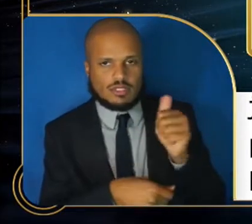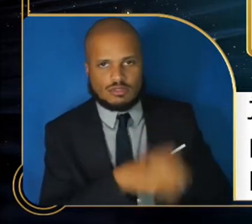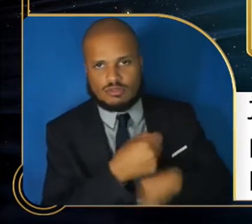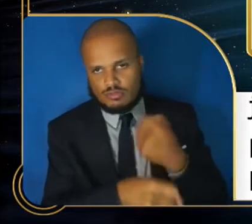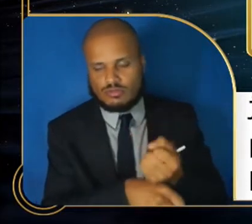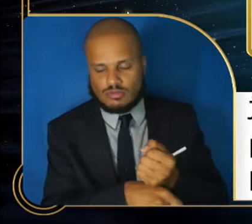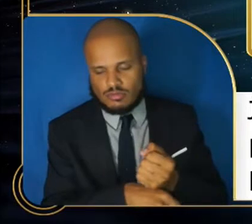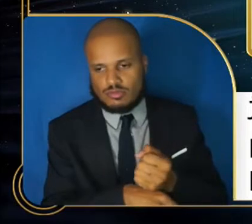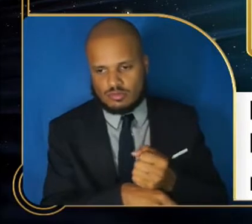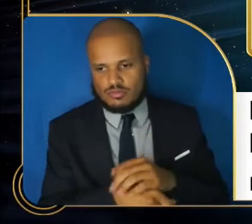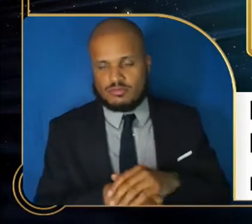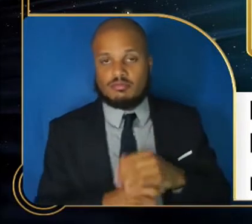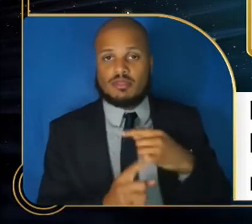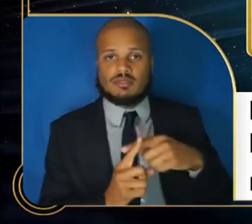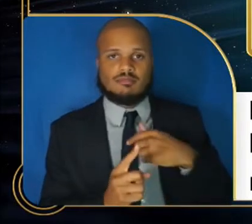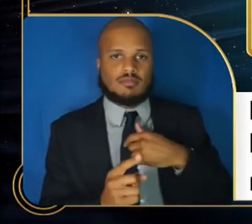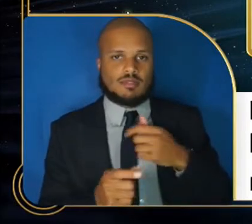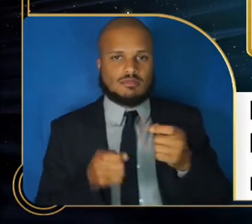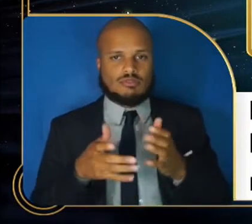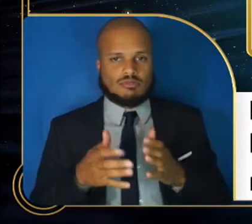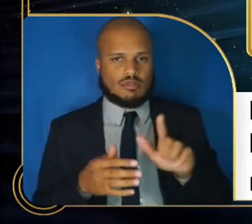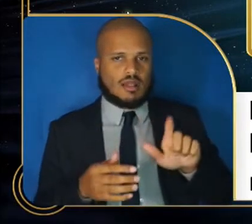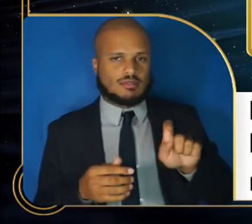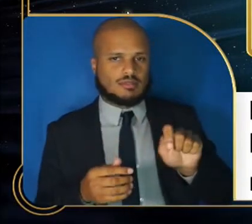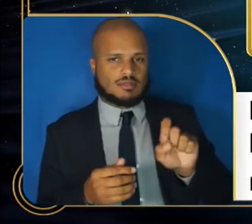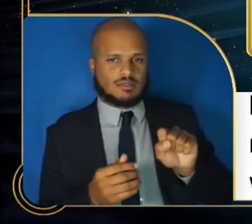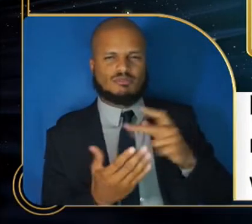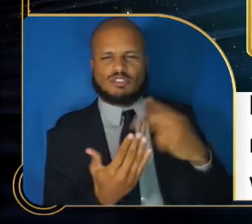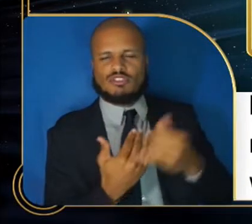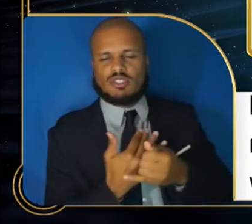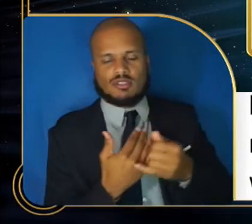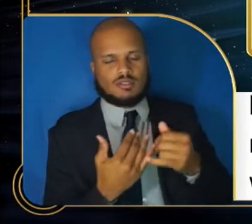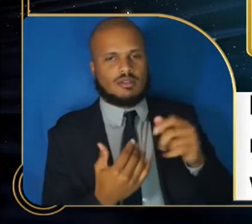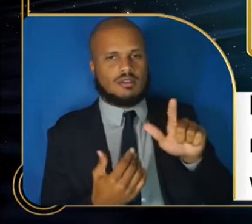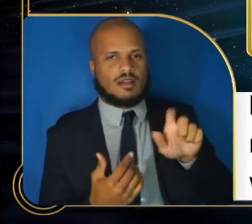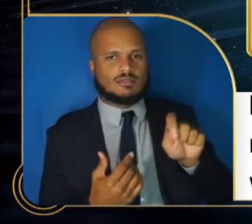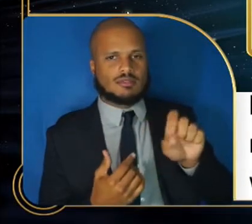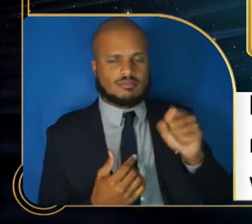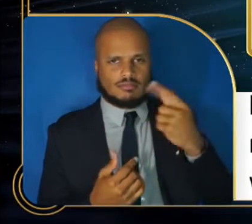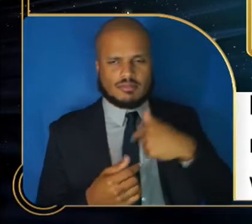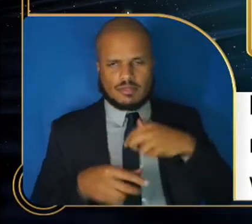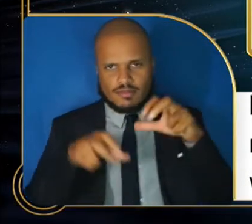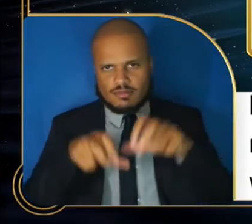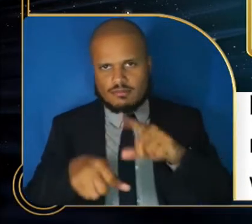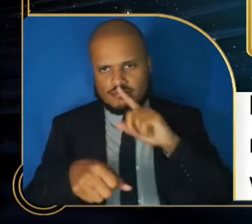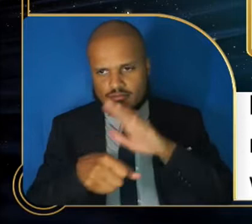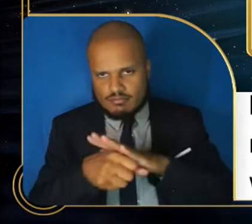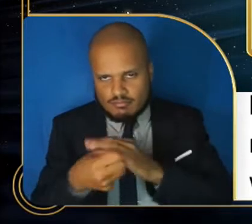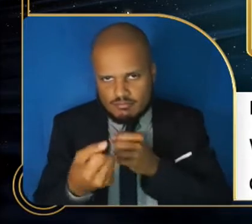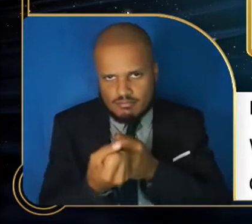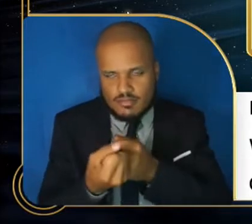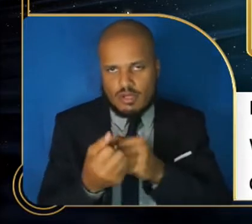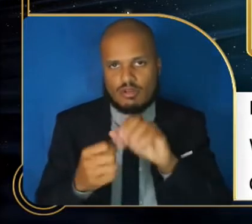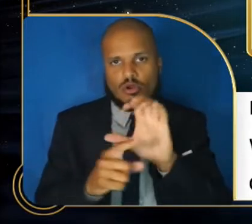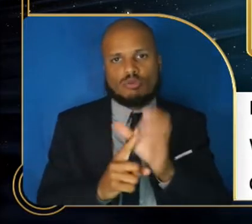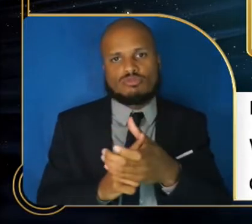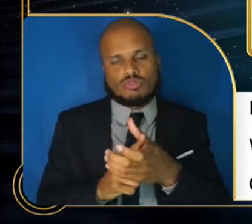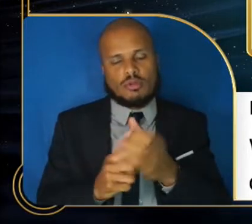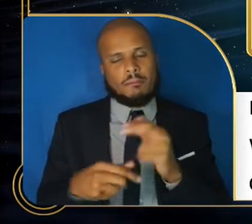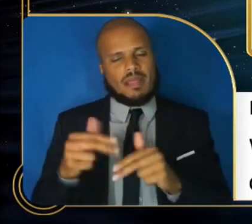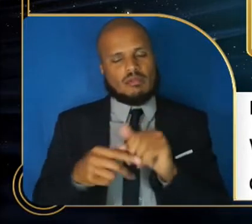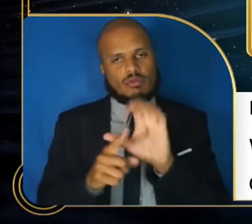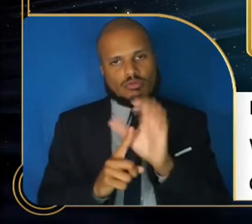Project Let's. At Project Let's, I've collectively been invested in building culturally and trauma-responsive community